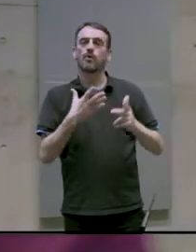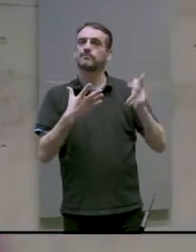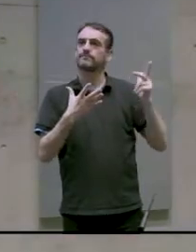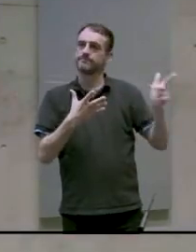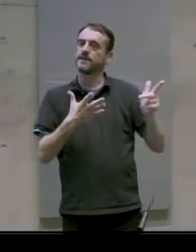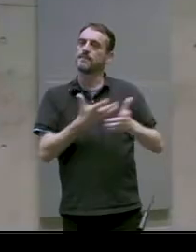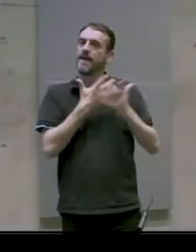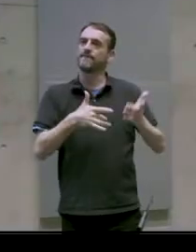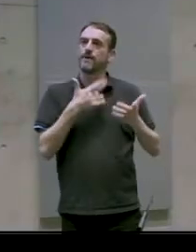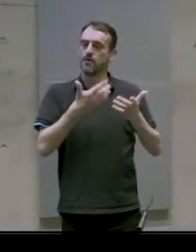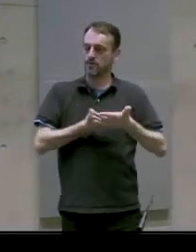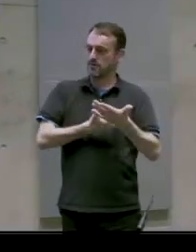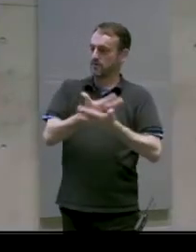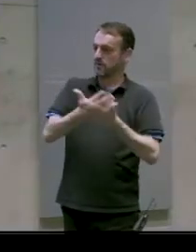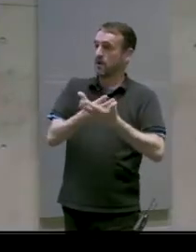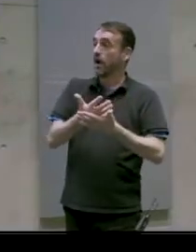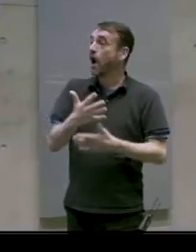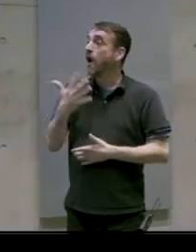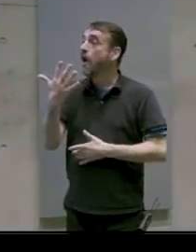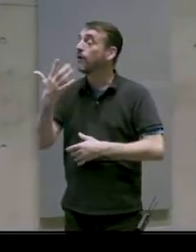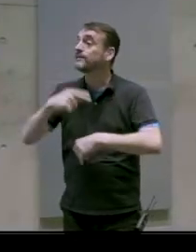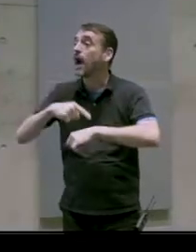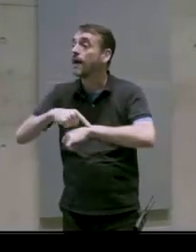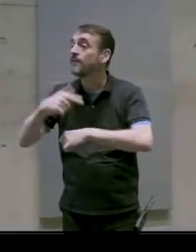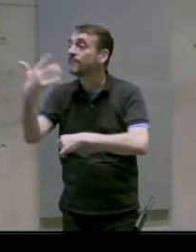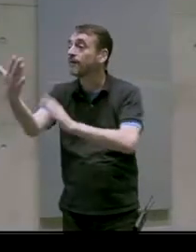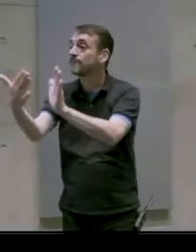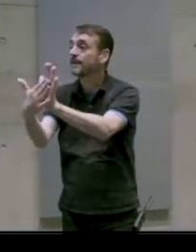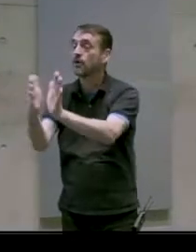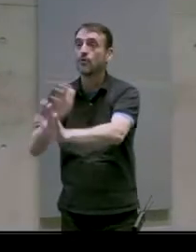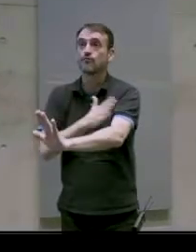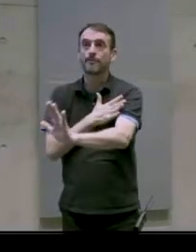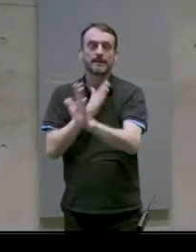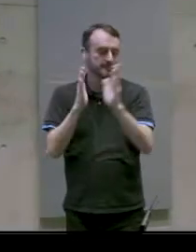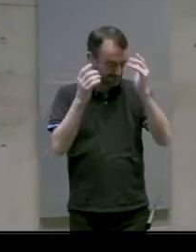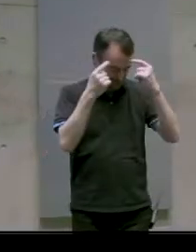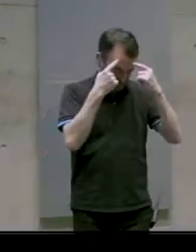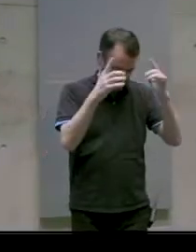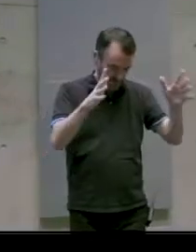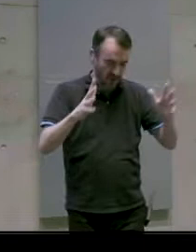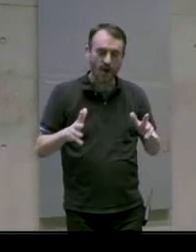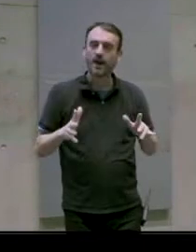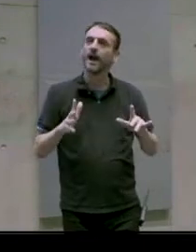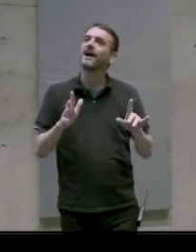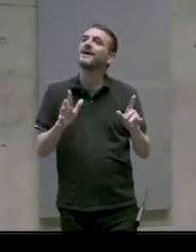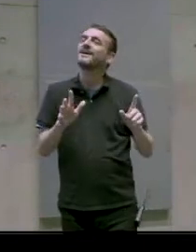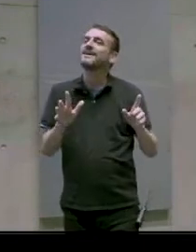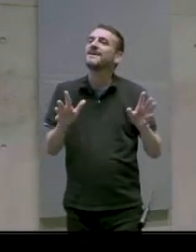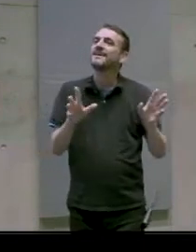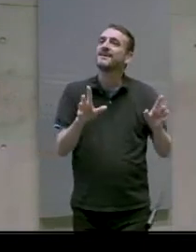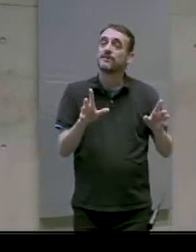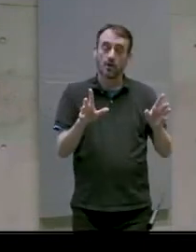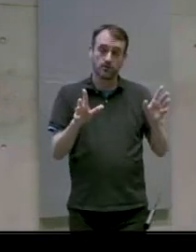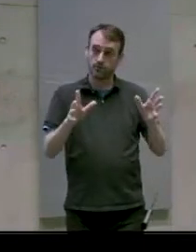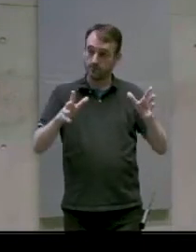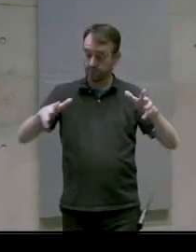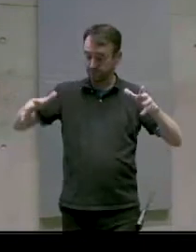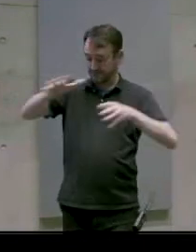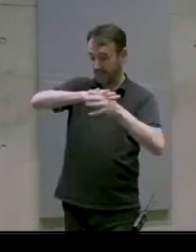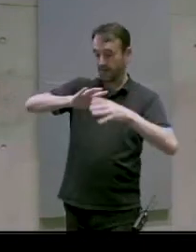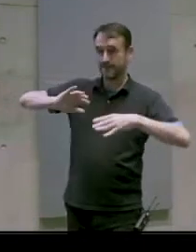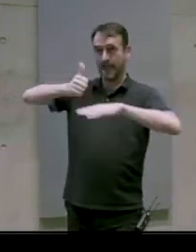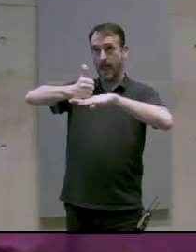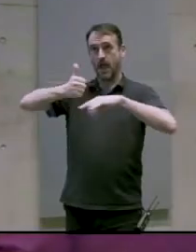oh crap, I'm going to have to go a bit quicker. Sorry, I said I needed a timer because I talk a bit. But you want to set it up like you're setting